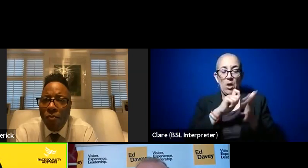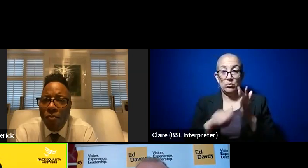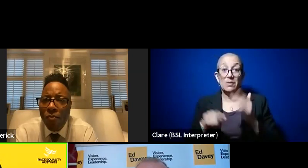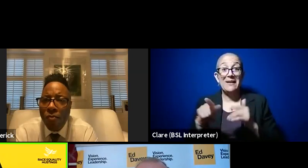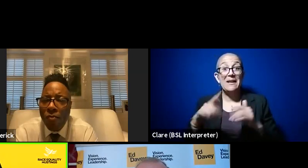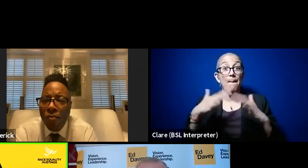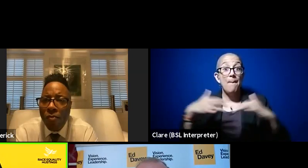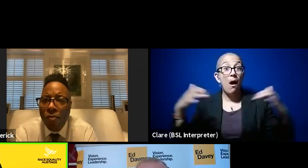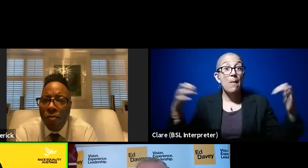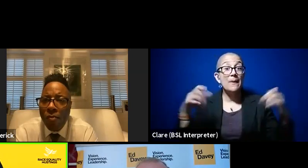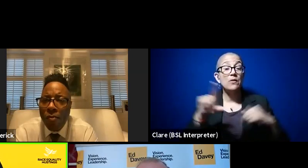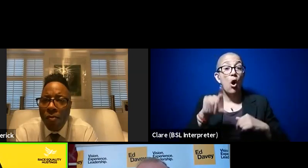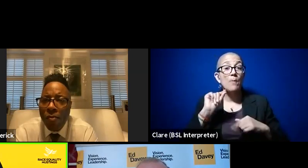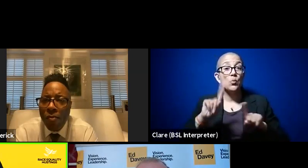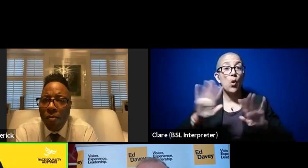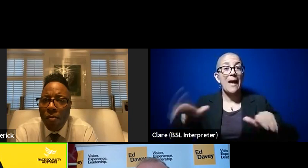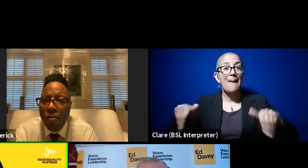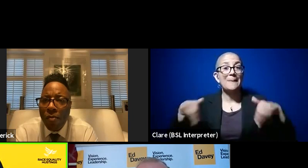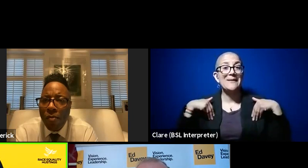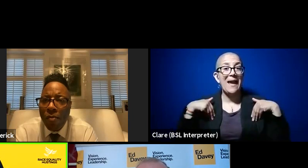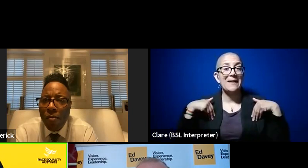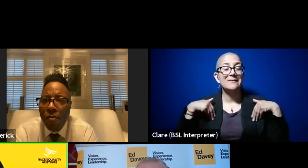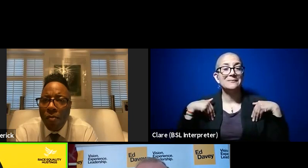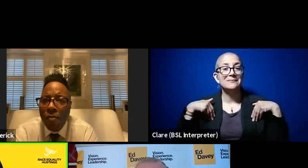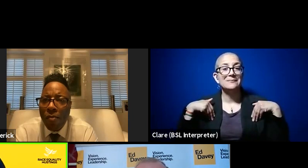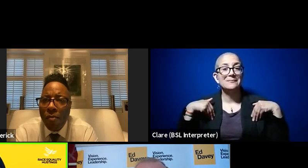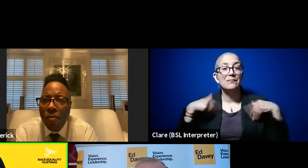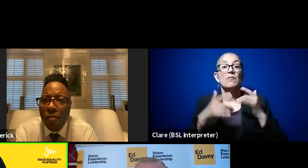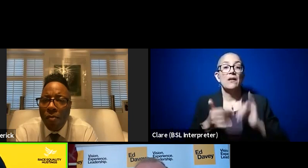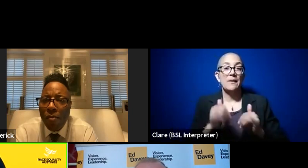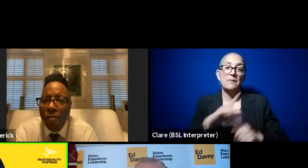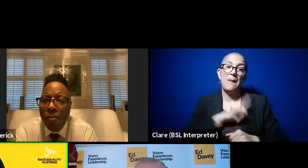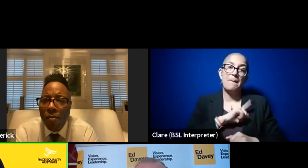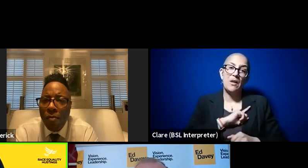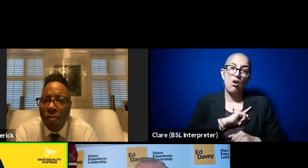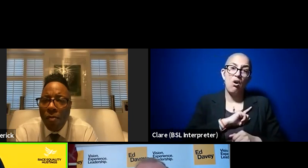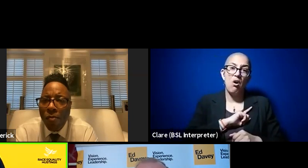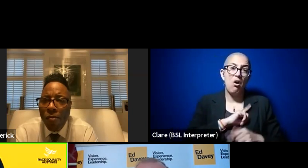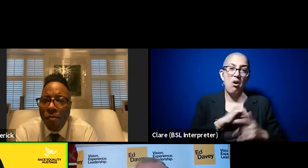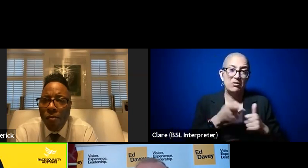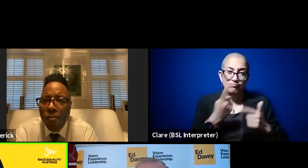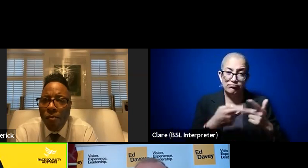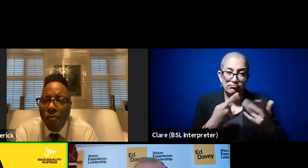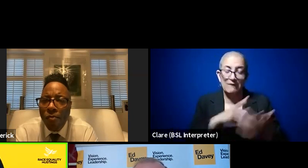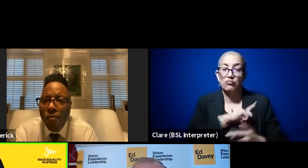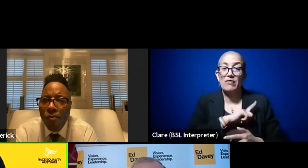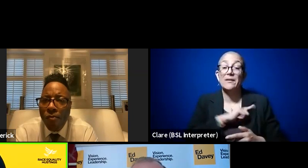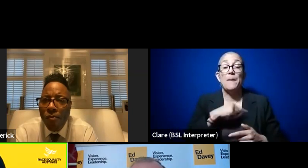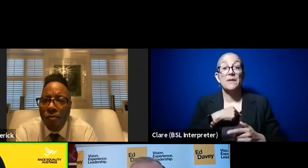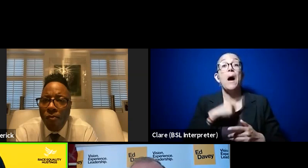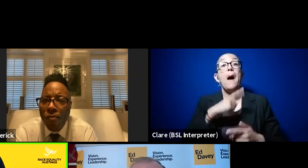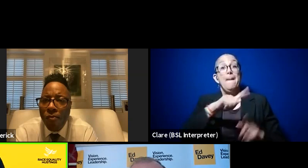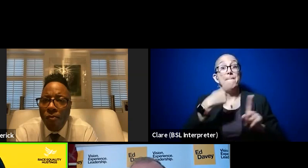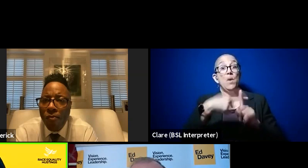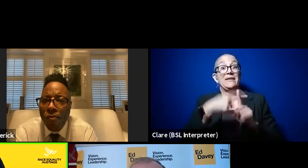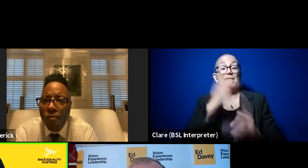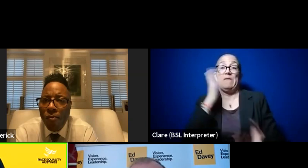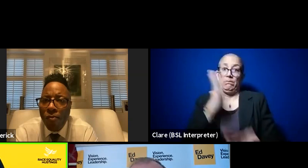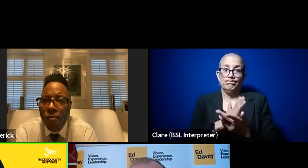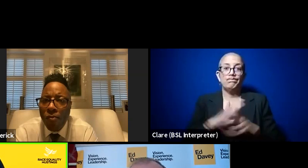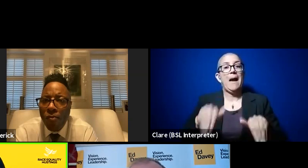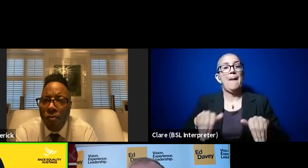have the option of abstaining. And sometimes it's because you're paired, but in this case, I positively abstained